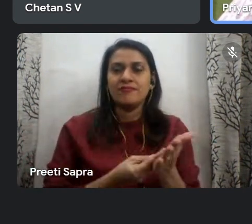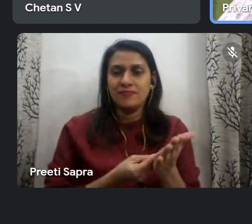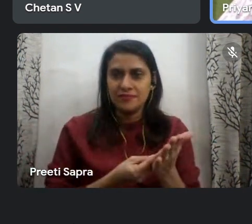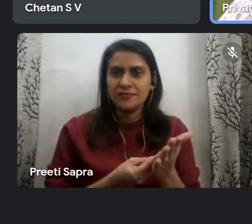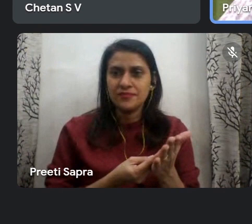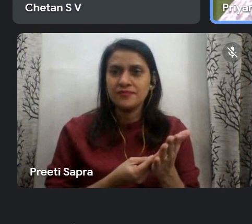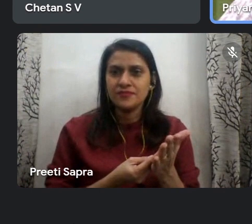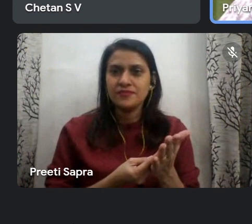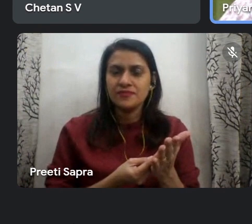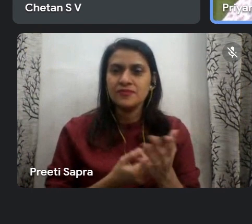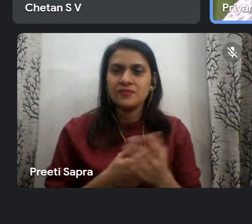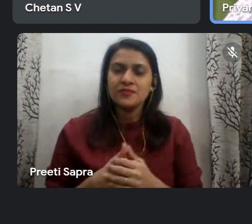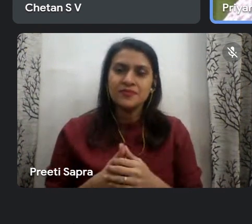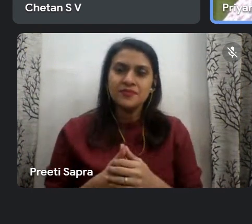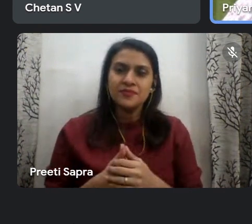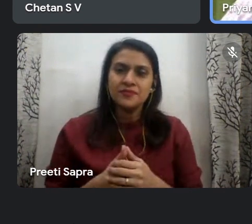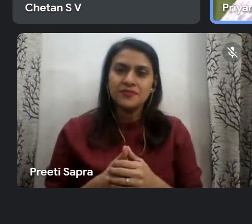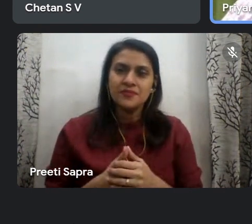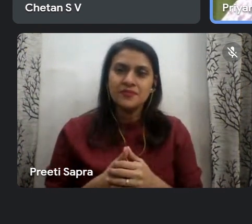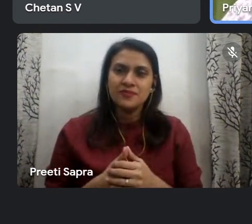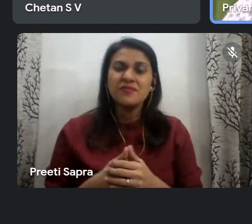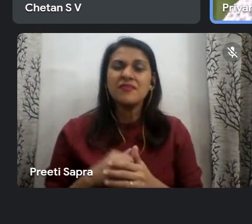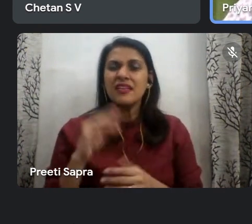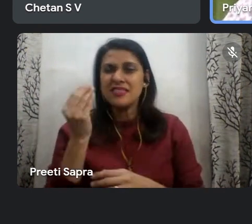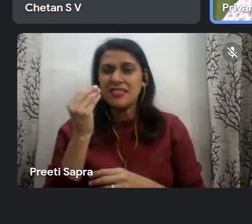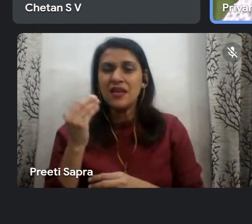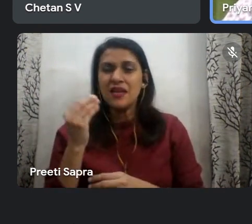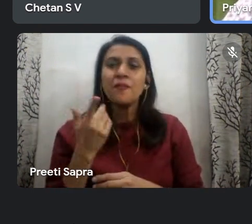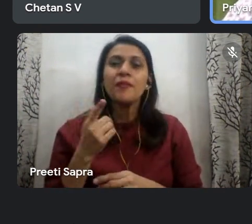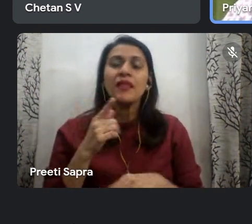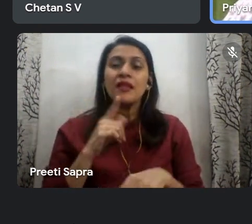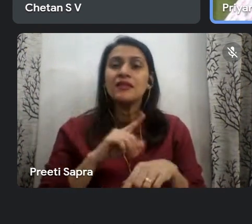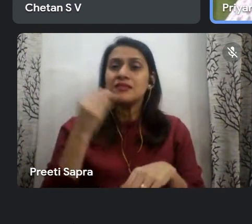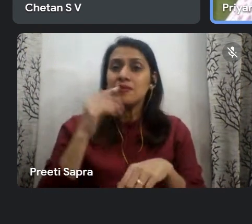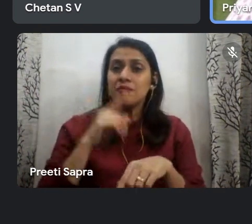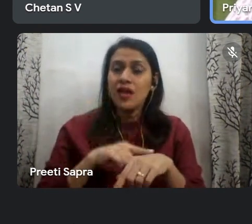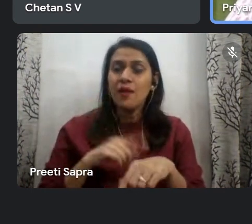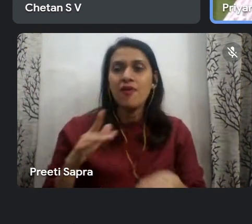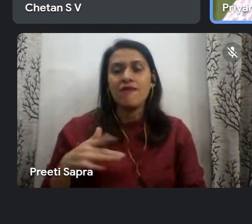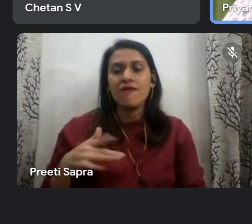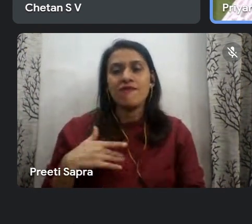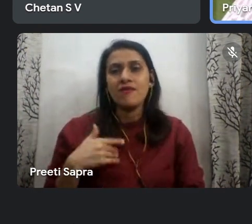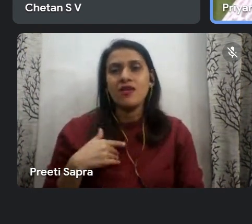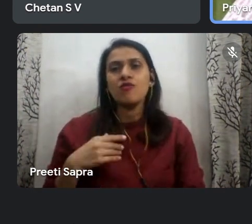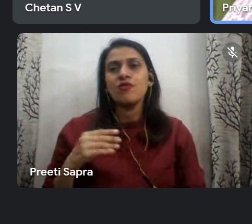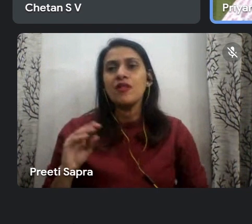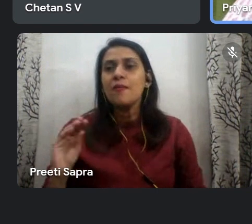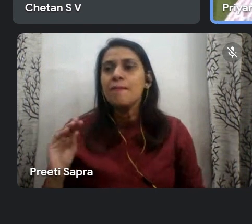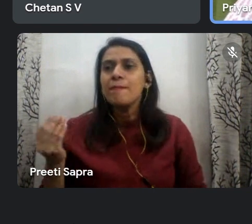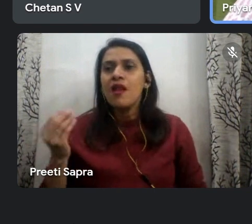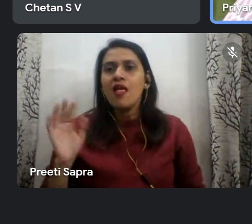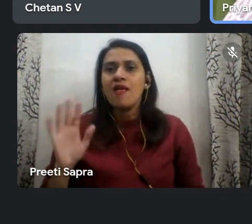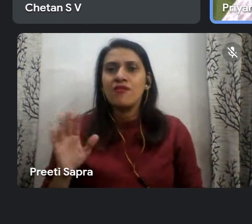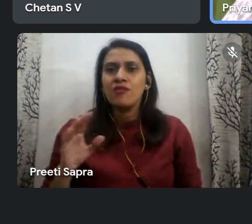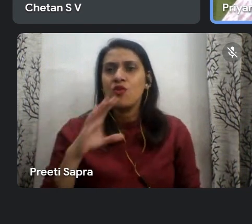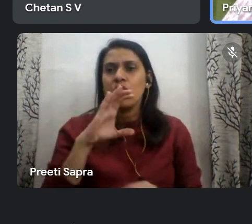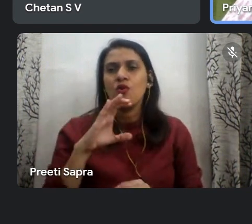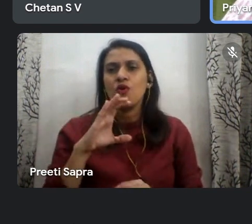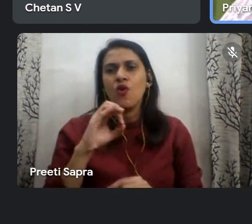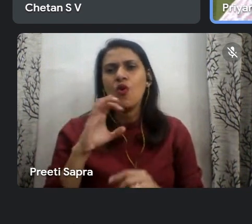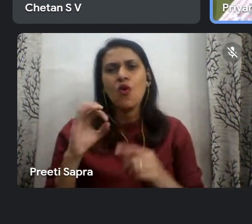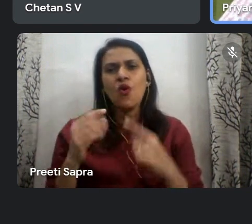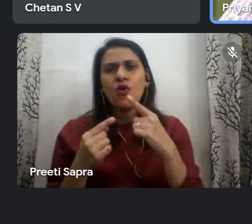and so I think in some ways I'm very grateful for Cottons or Bishop Cottons, is because they really built my early